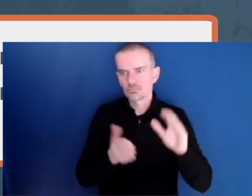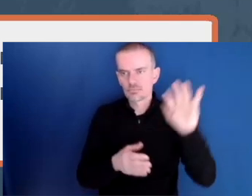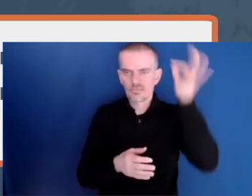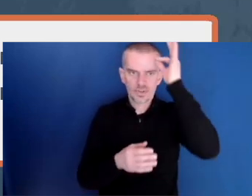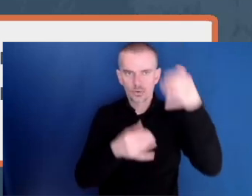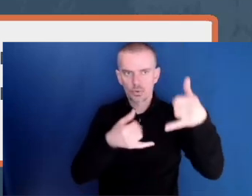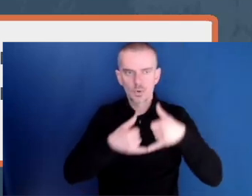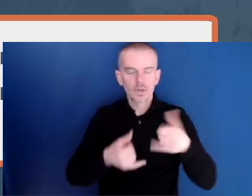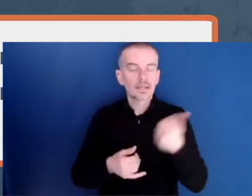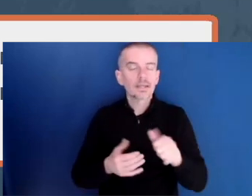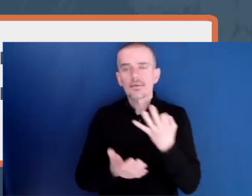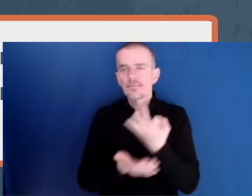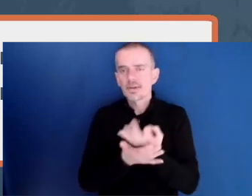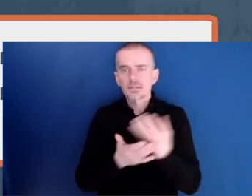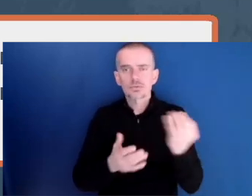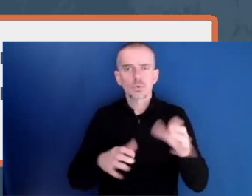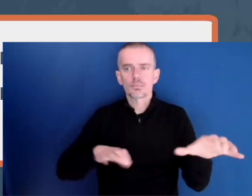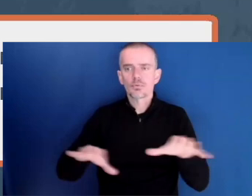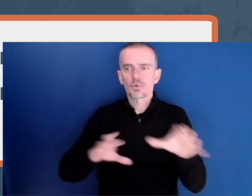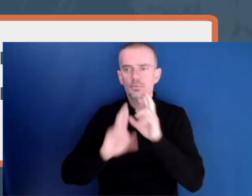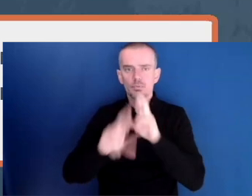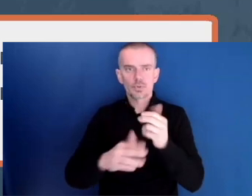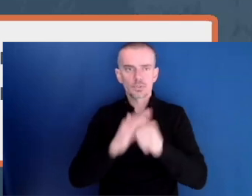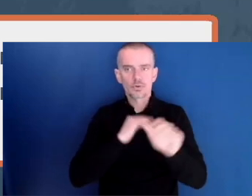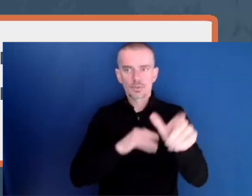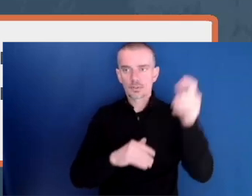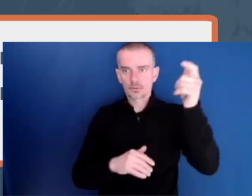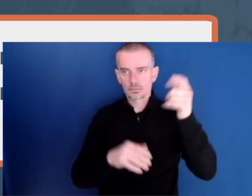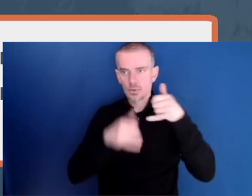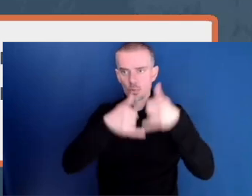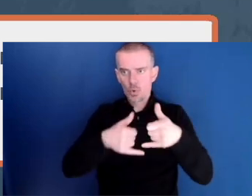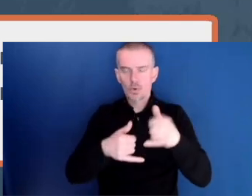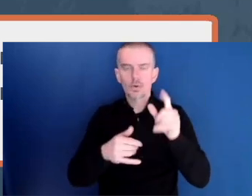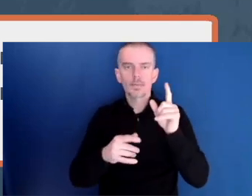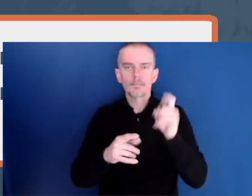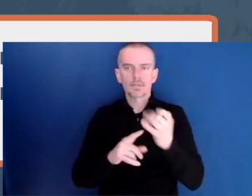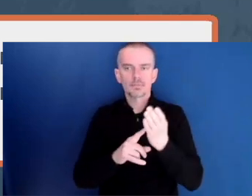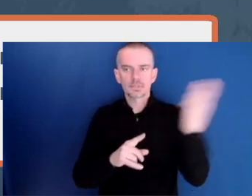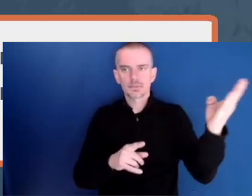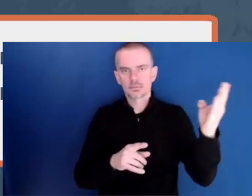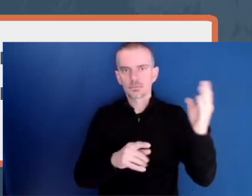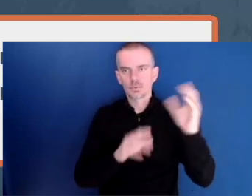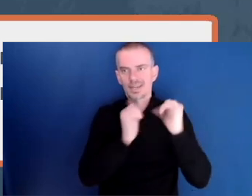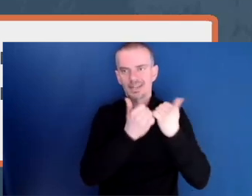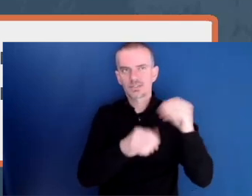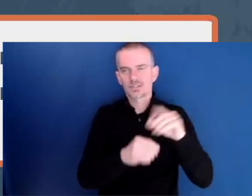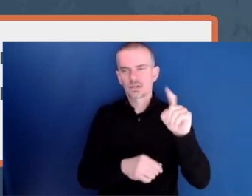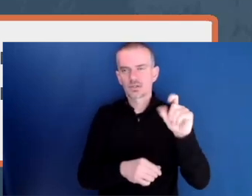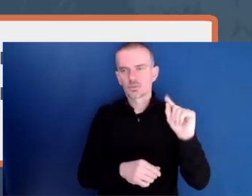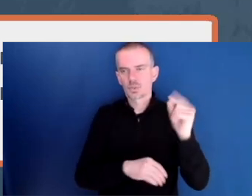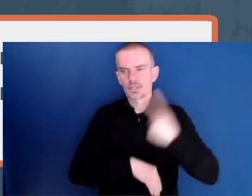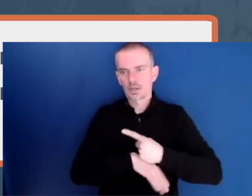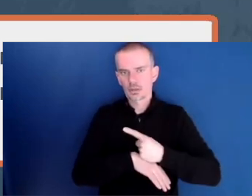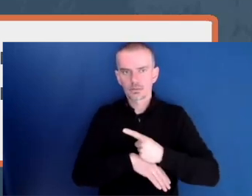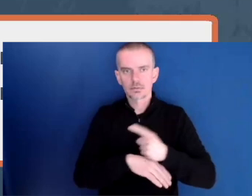or performance reports under this award, they have to be submitted to the awarding agency within 120 days of the end